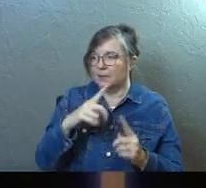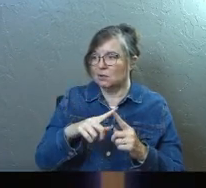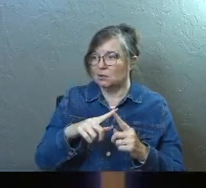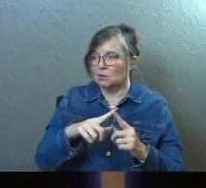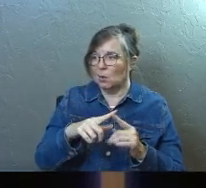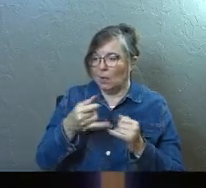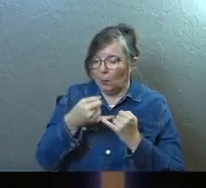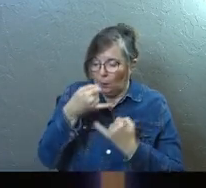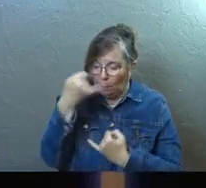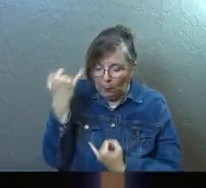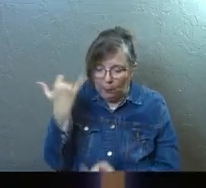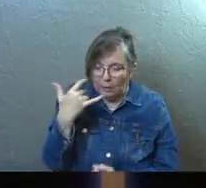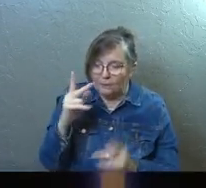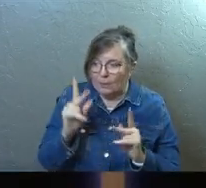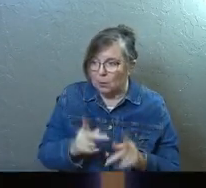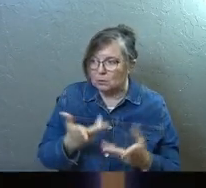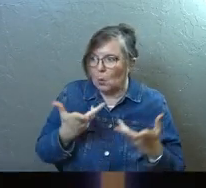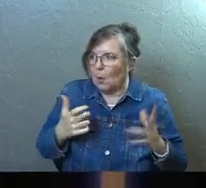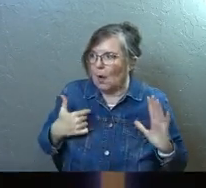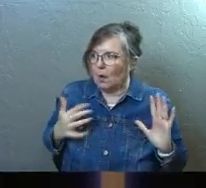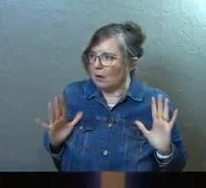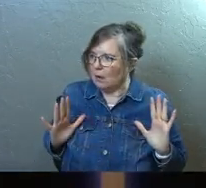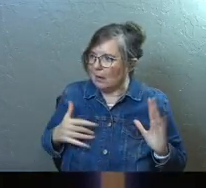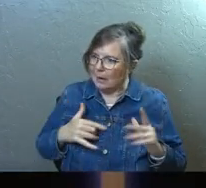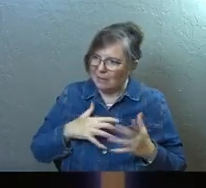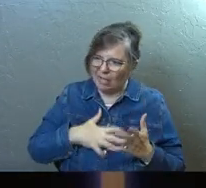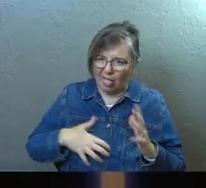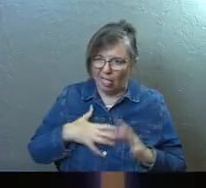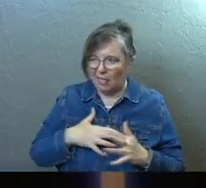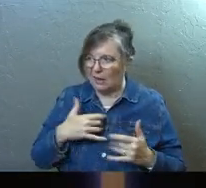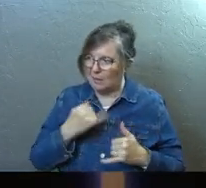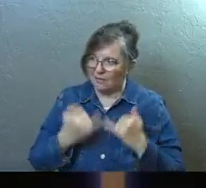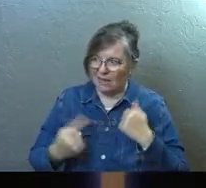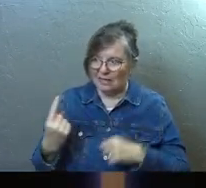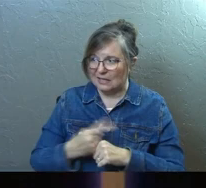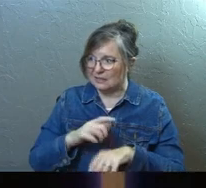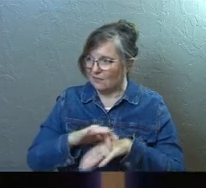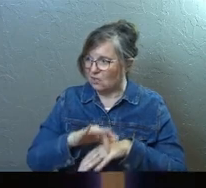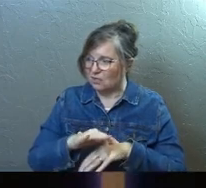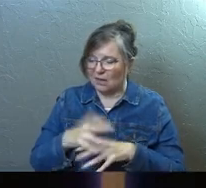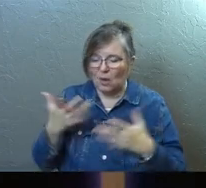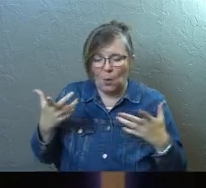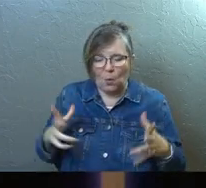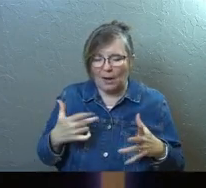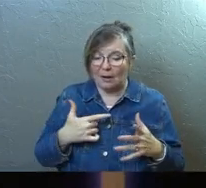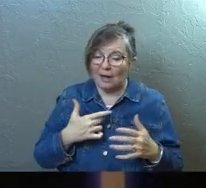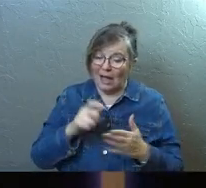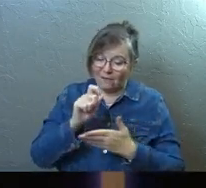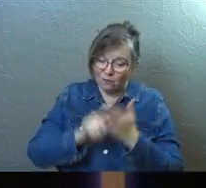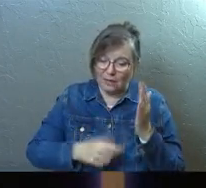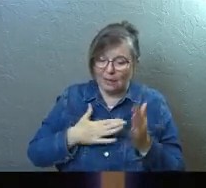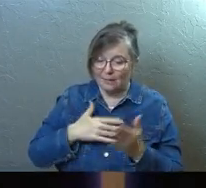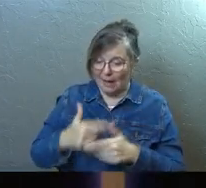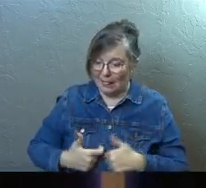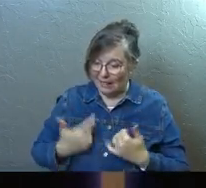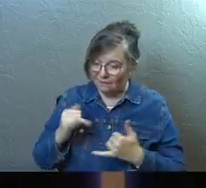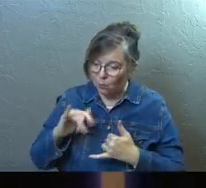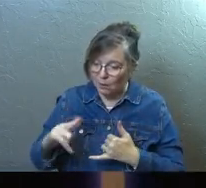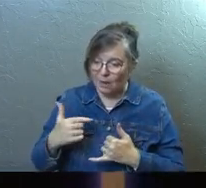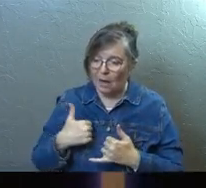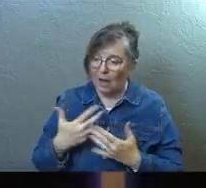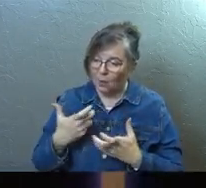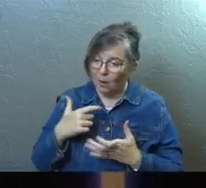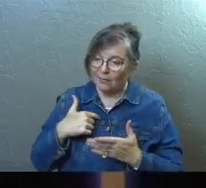to a wraith of a person and be miserable in my final days on this earth. He's like, I've written it into my living will